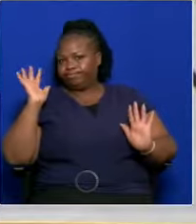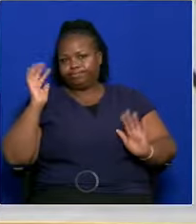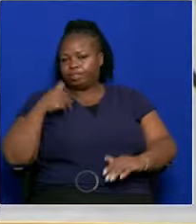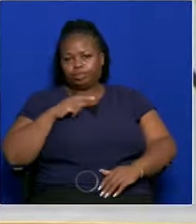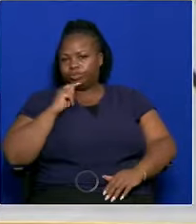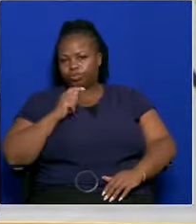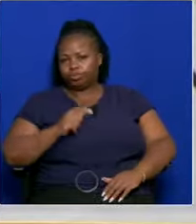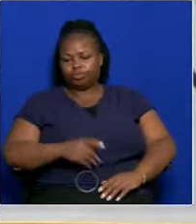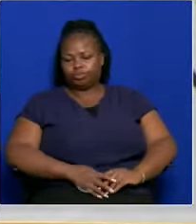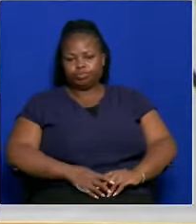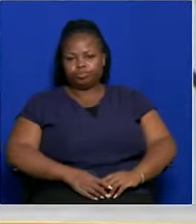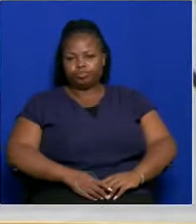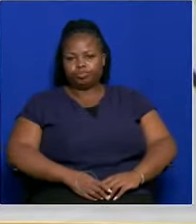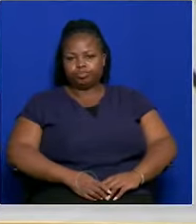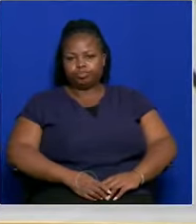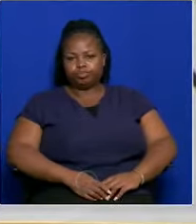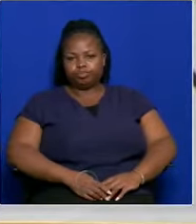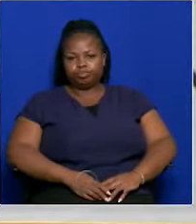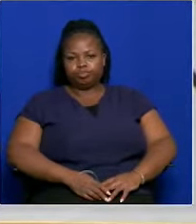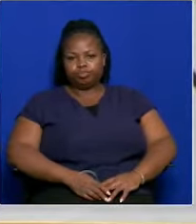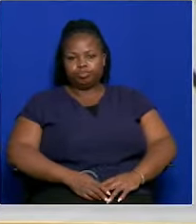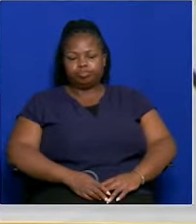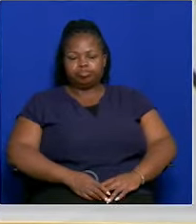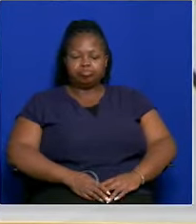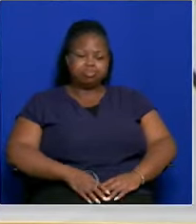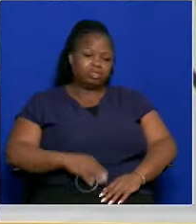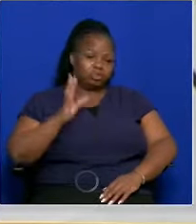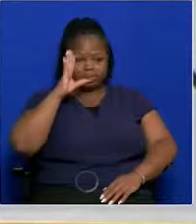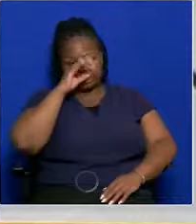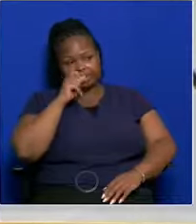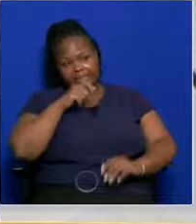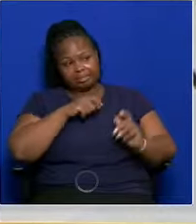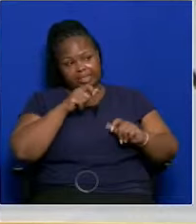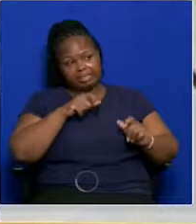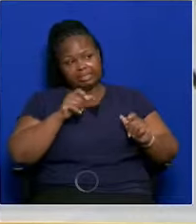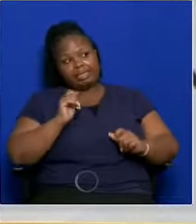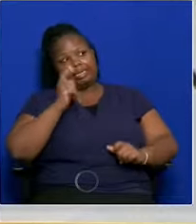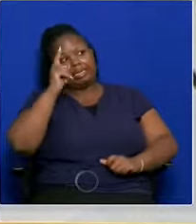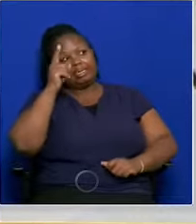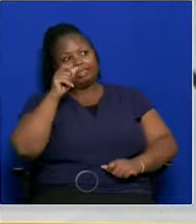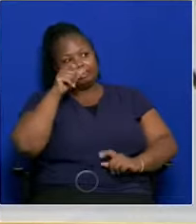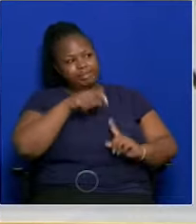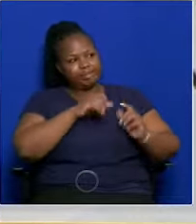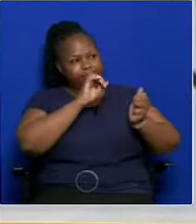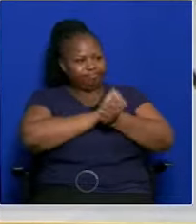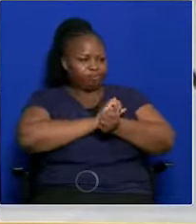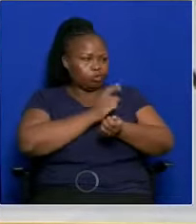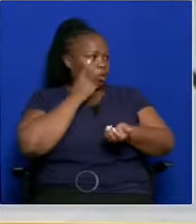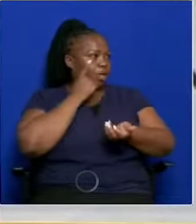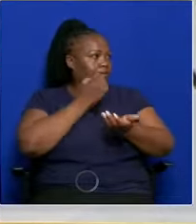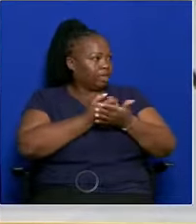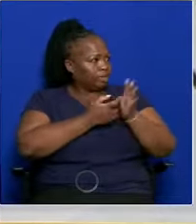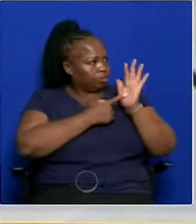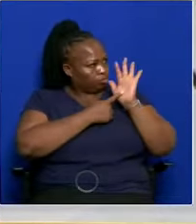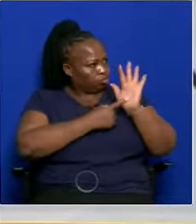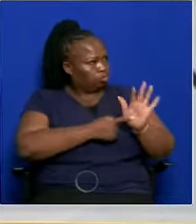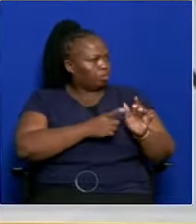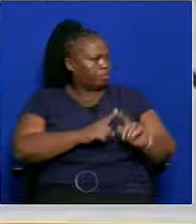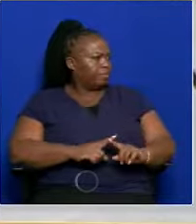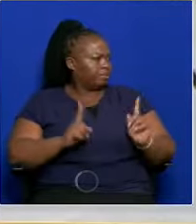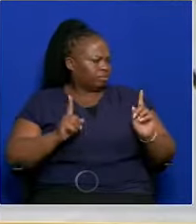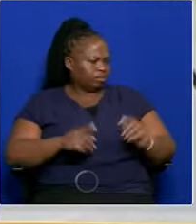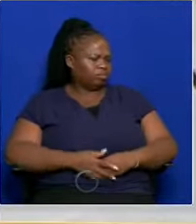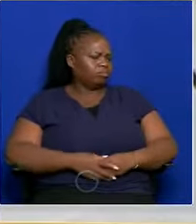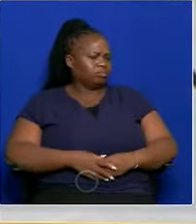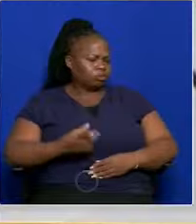remain a suspect until somebody is arrested or there is evidence to prove that. But we did talk to that